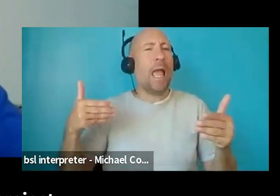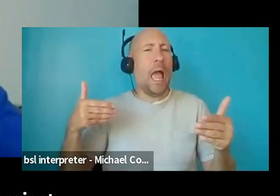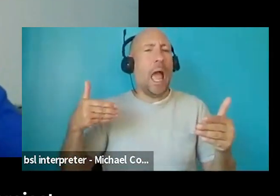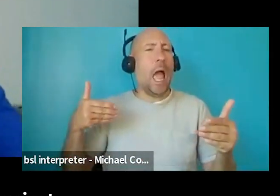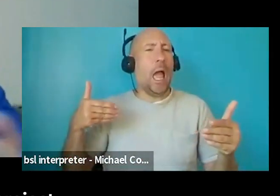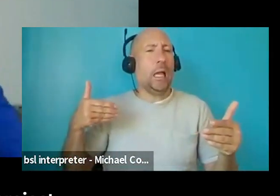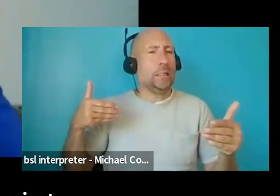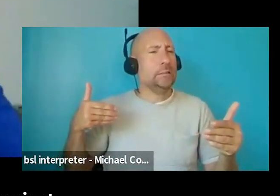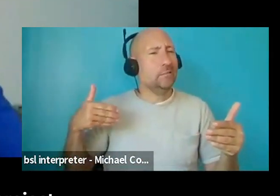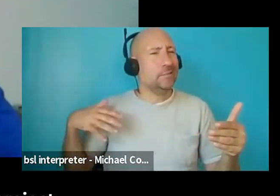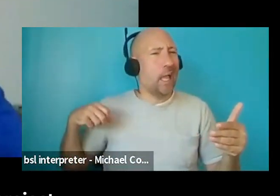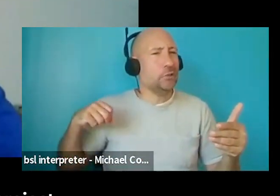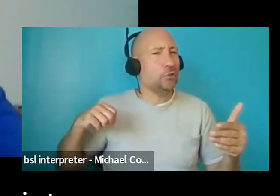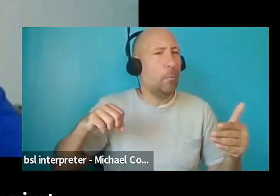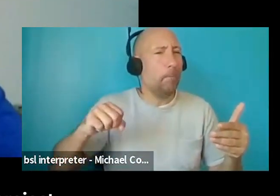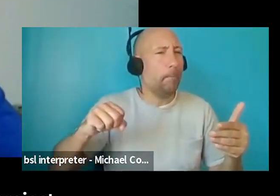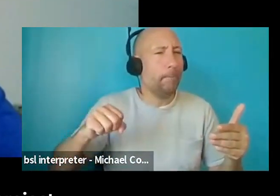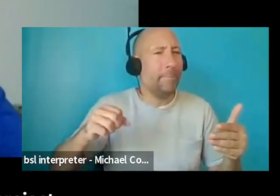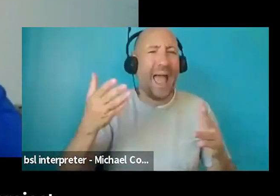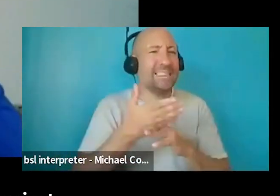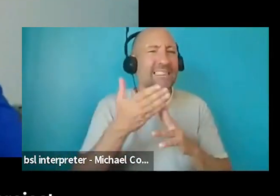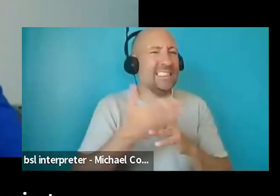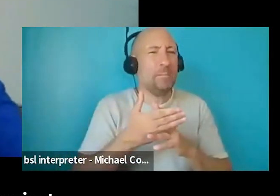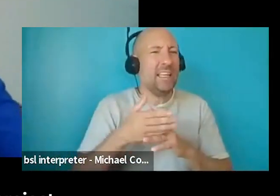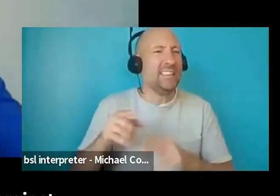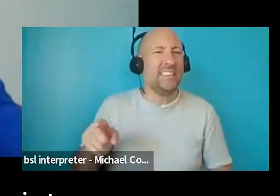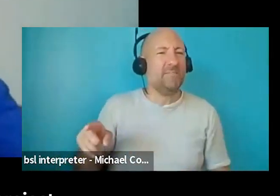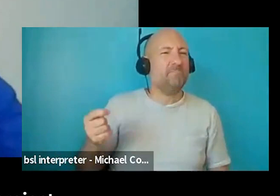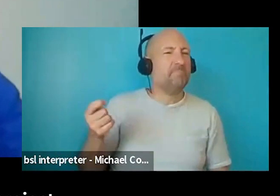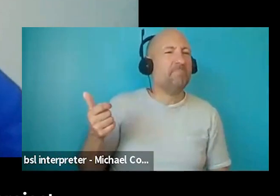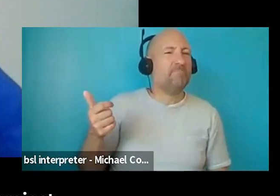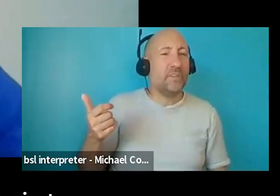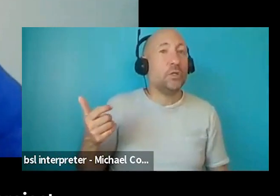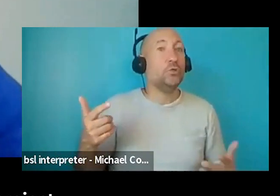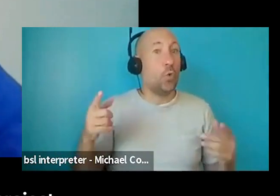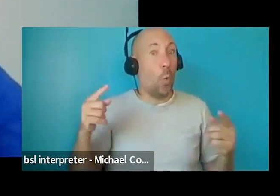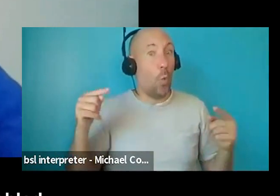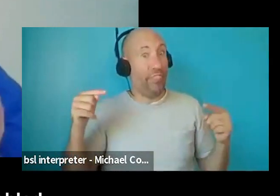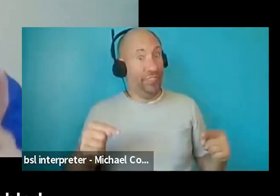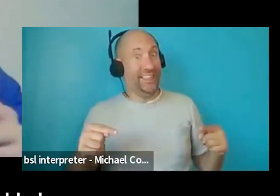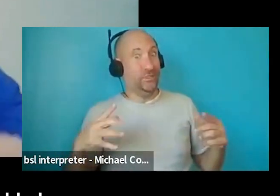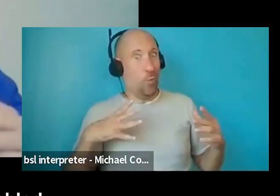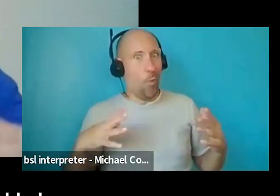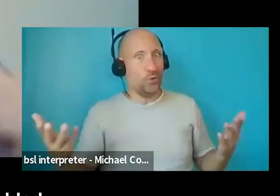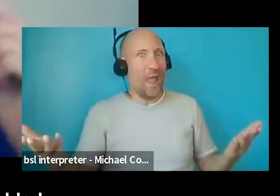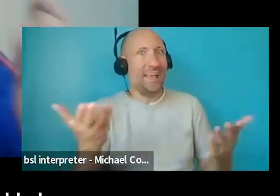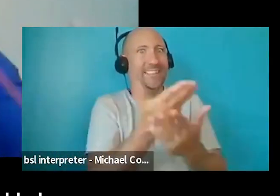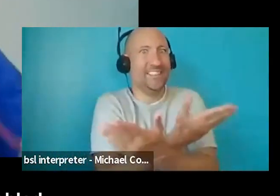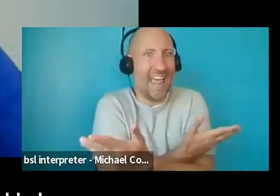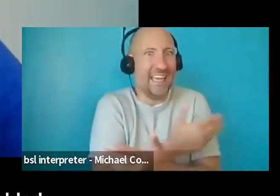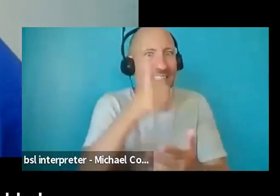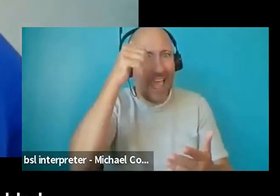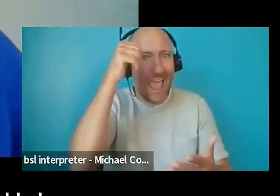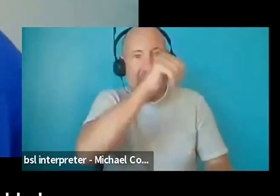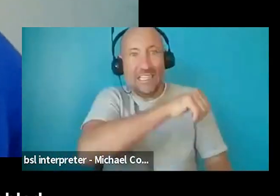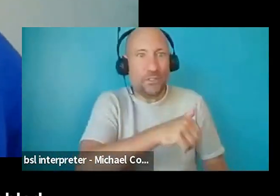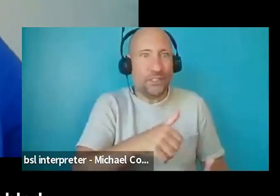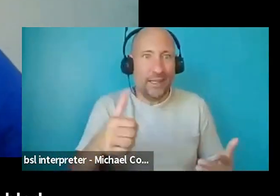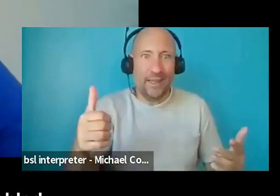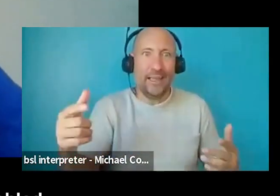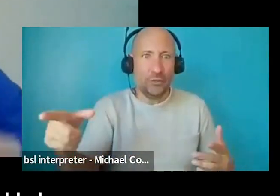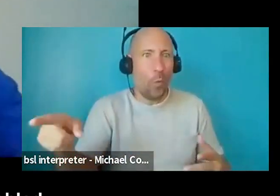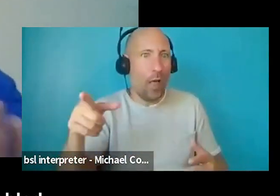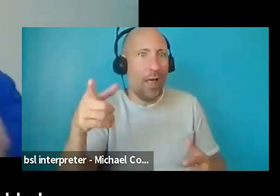were interested in creating this project as well for this exchange of expertise, but not only just for knowing